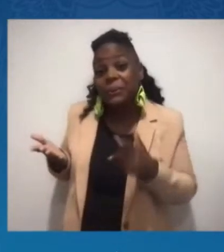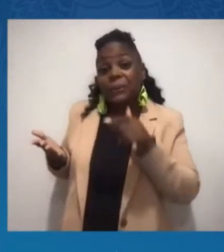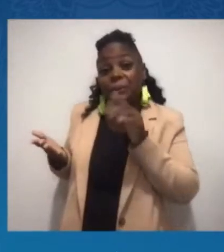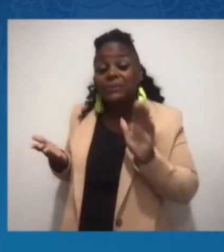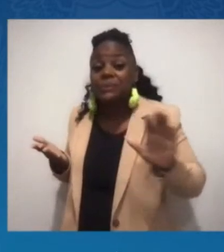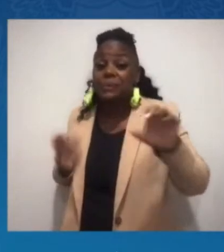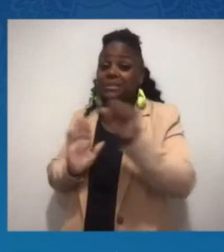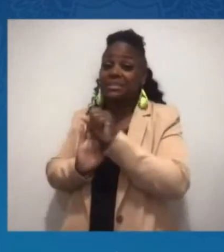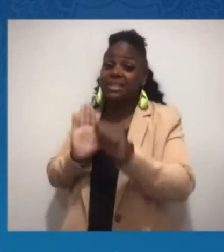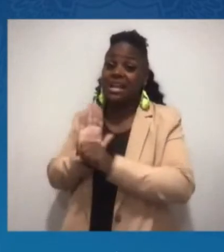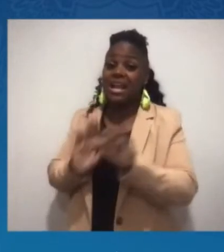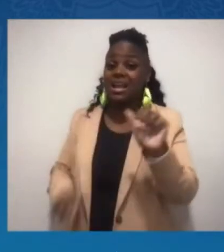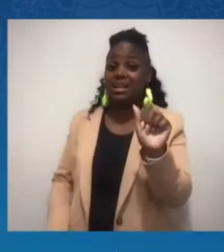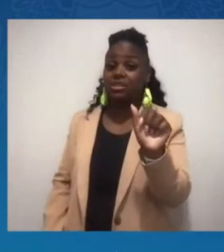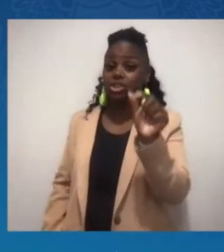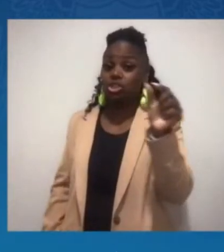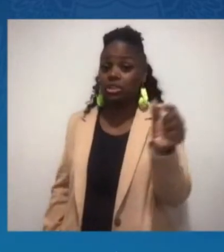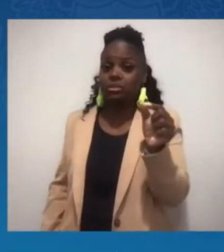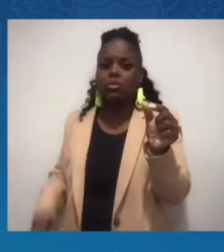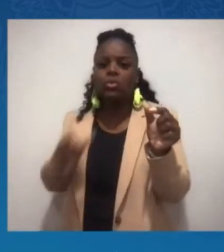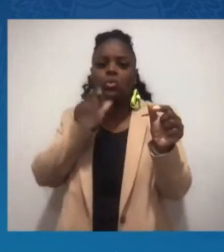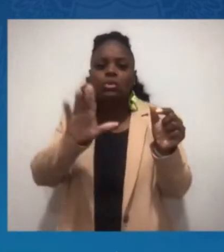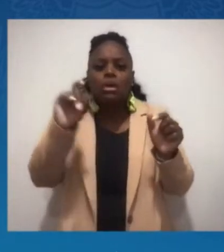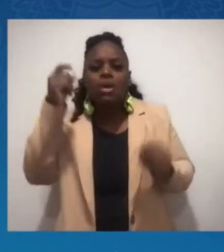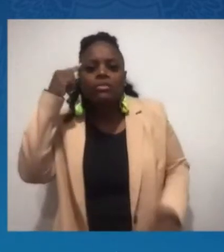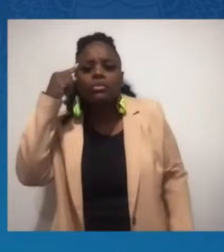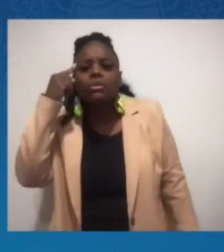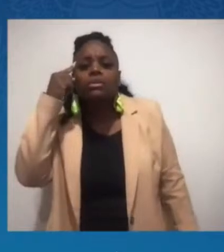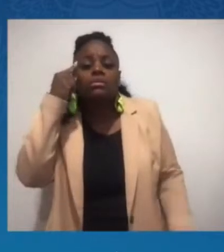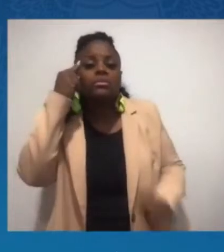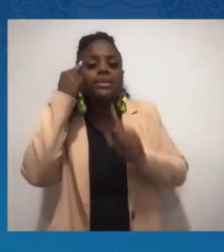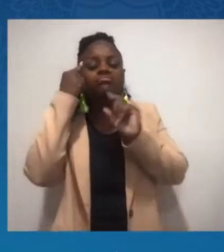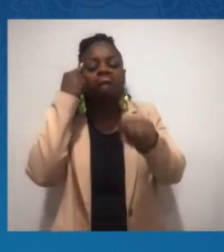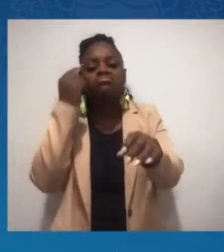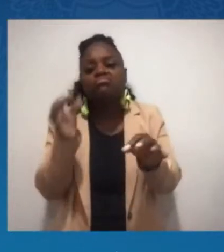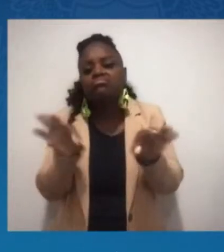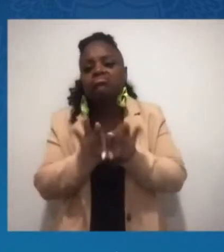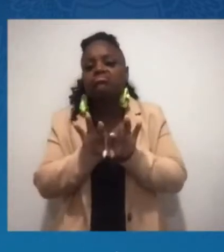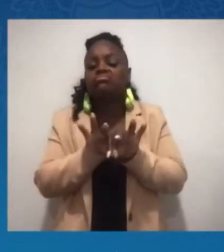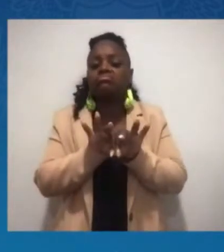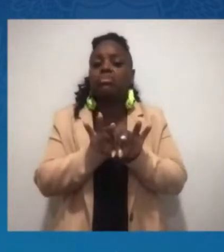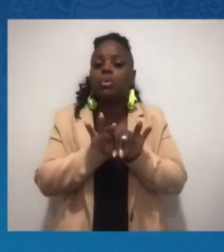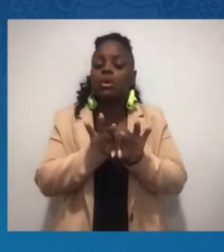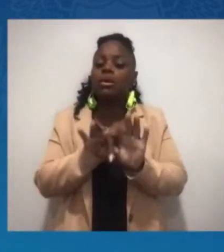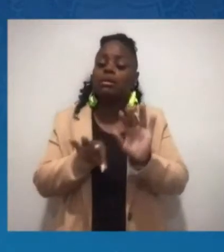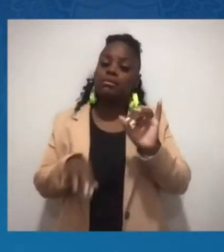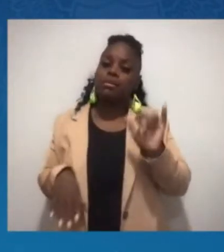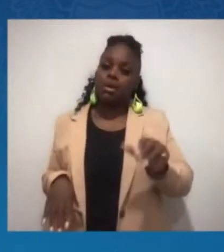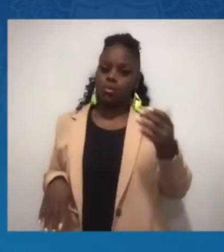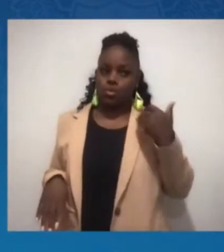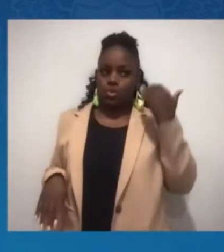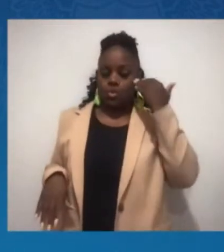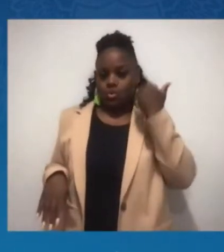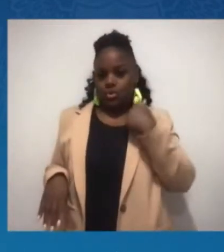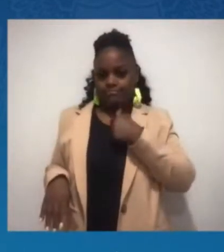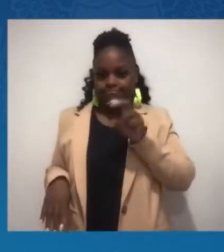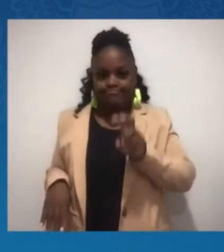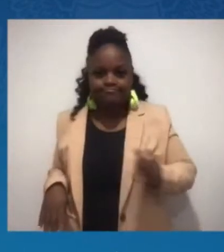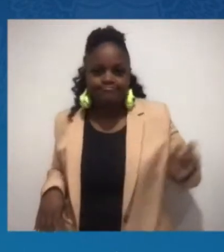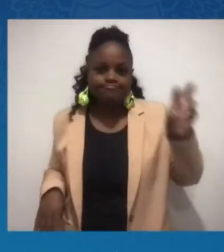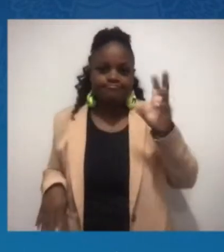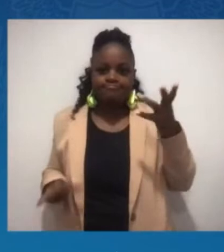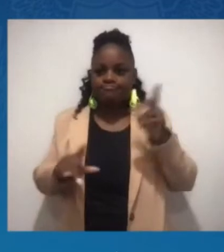And so this is where we are. And this is part of why I've been traveling around the country to convene and speak with state legislators